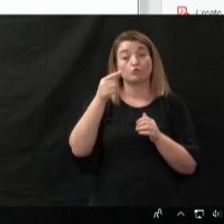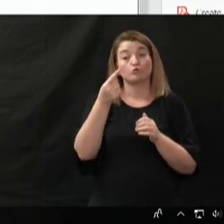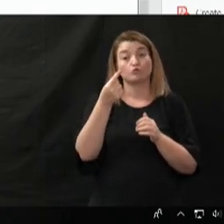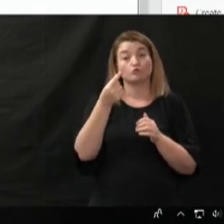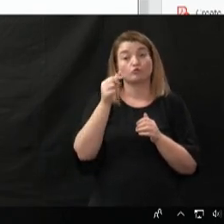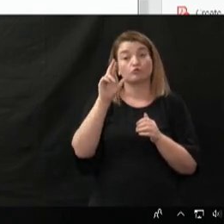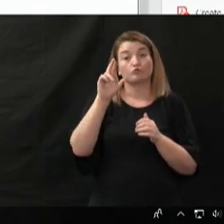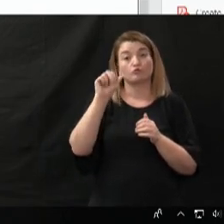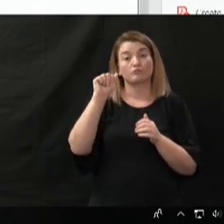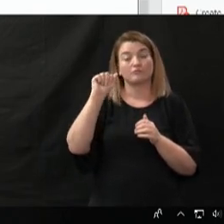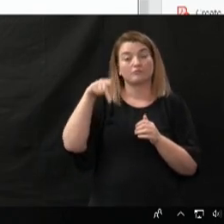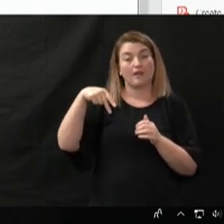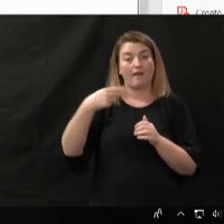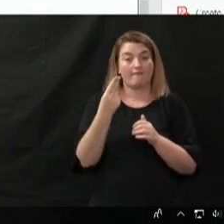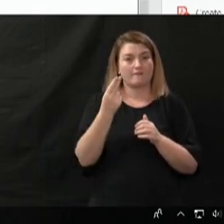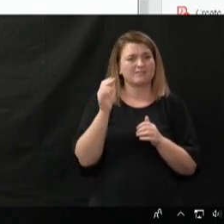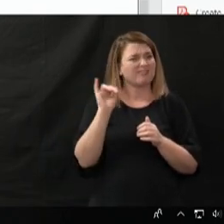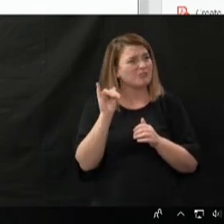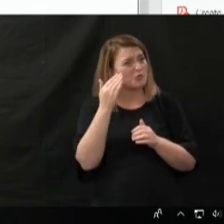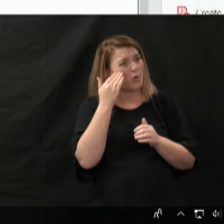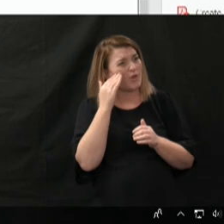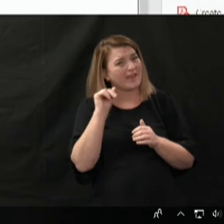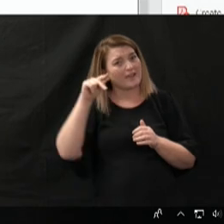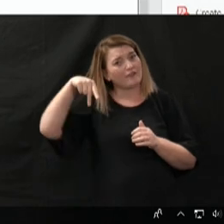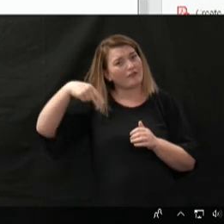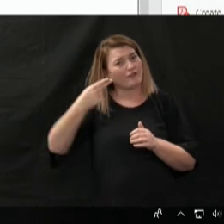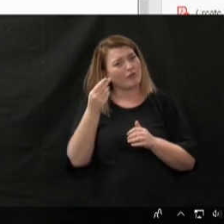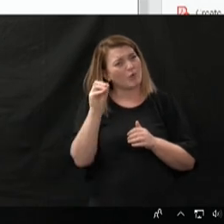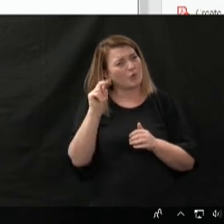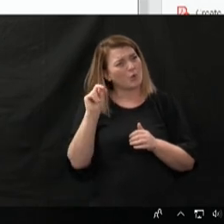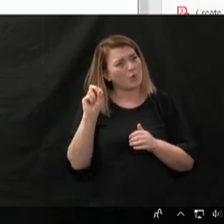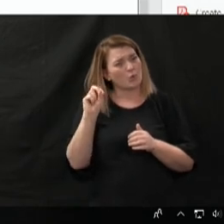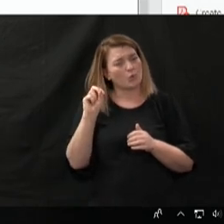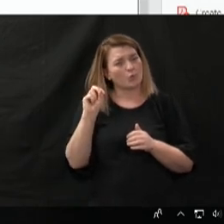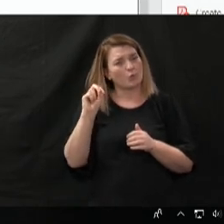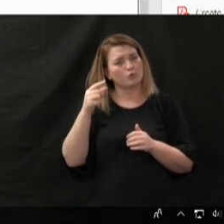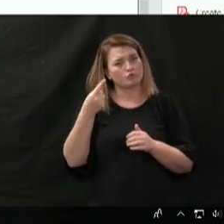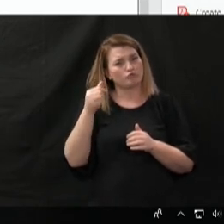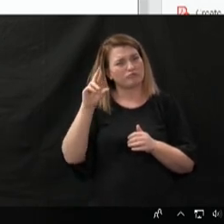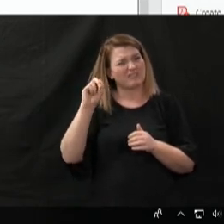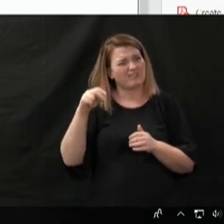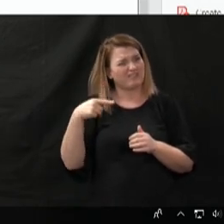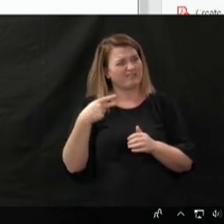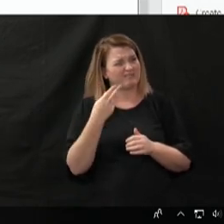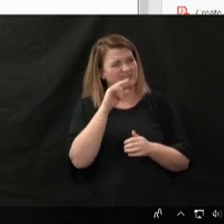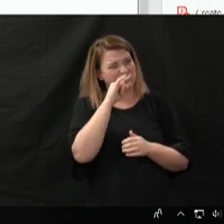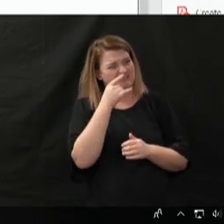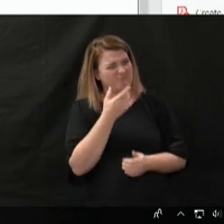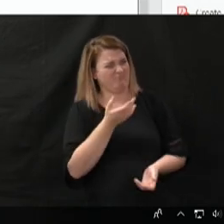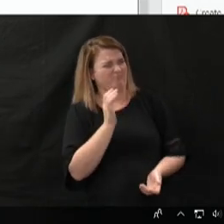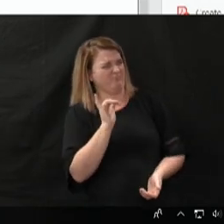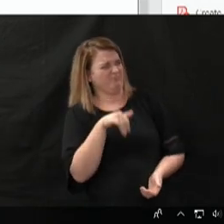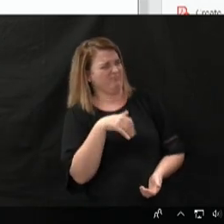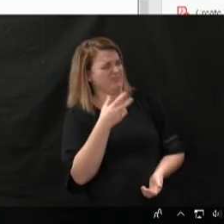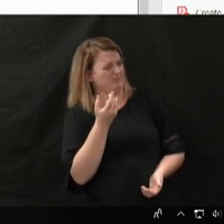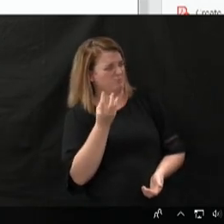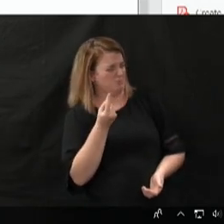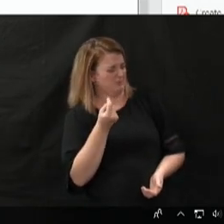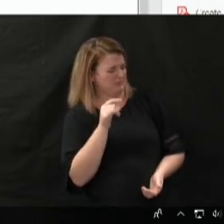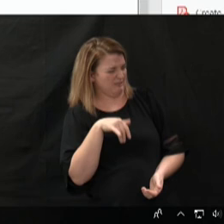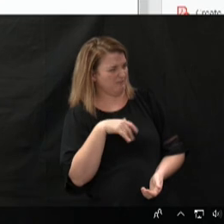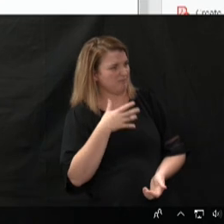a phonograph. And they went, what's that? And so give me a word that has graph in it.